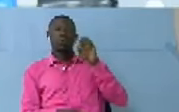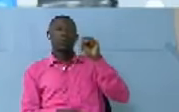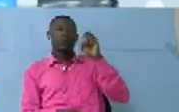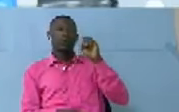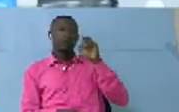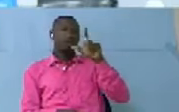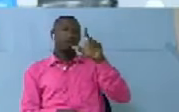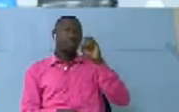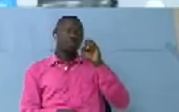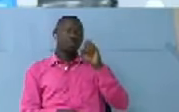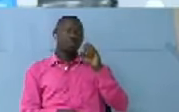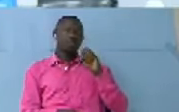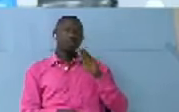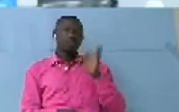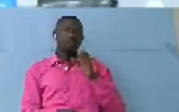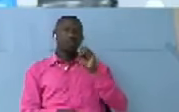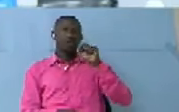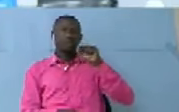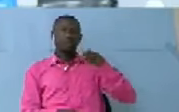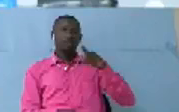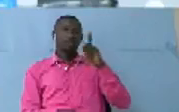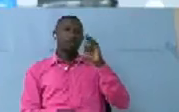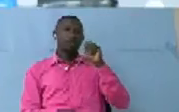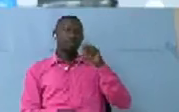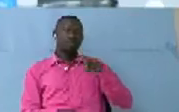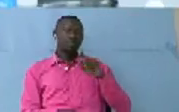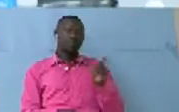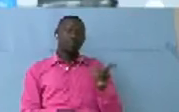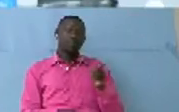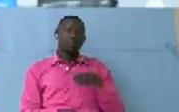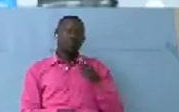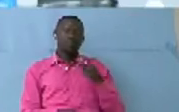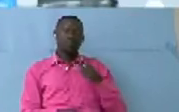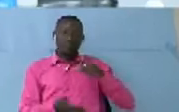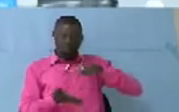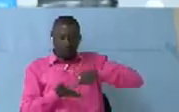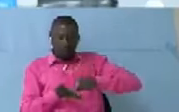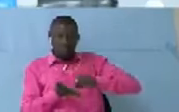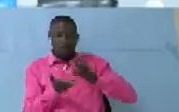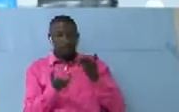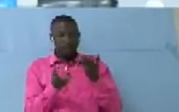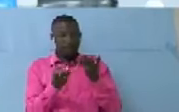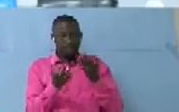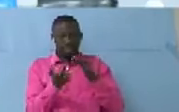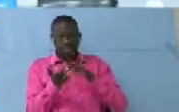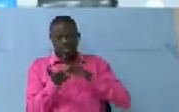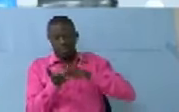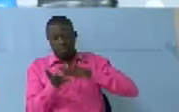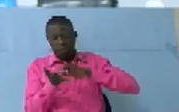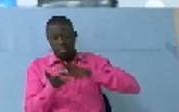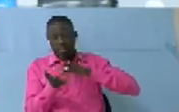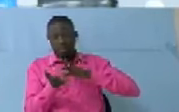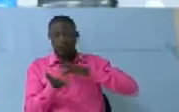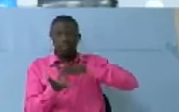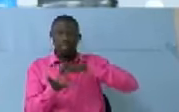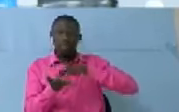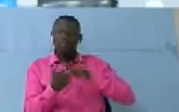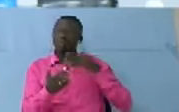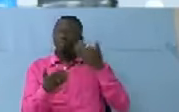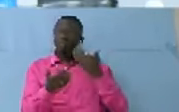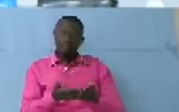sending. Yala fingerprinter. They took his fingerprint. So Naje in Kosolo Fimofem Babala Abe